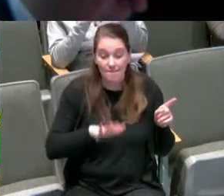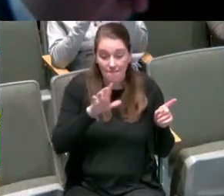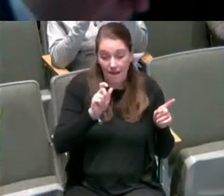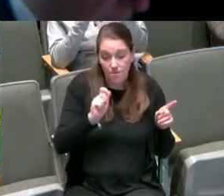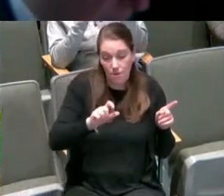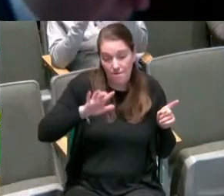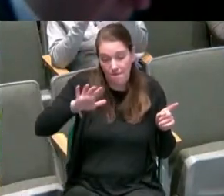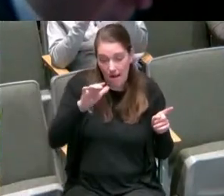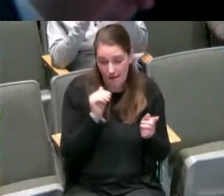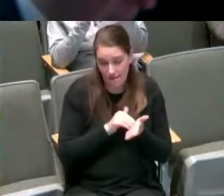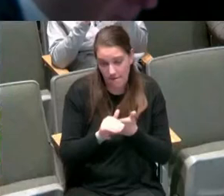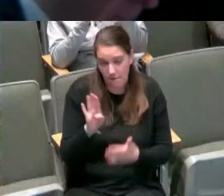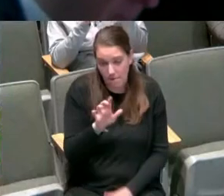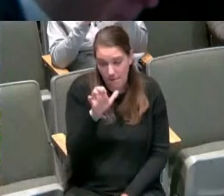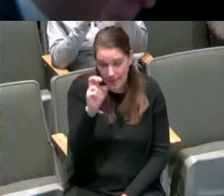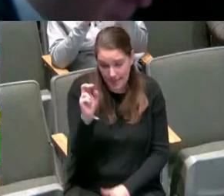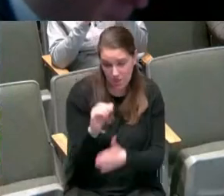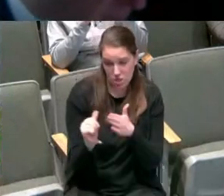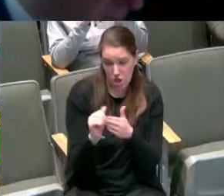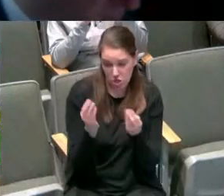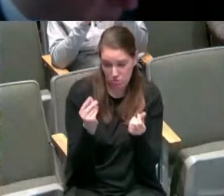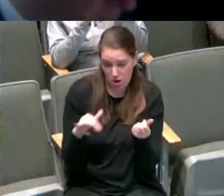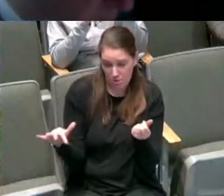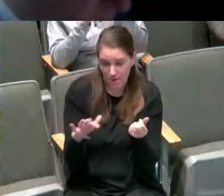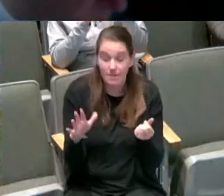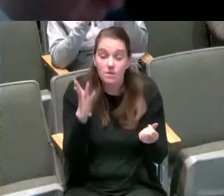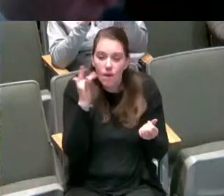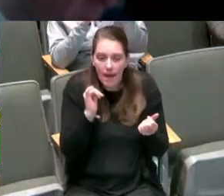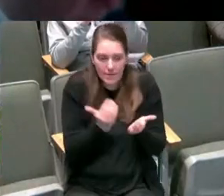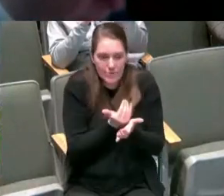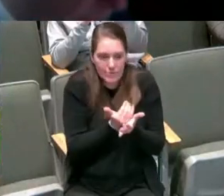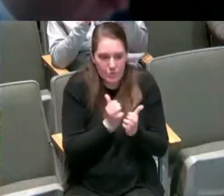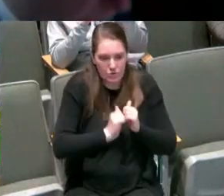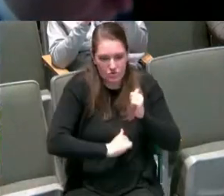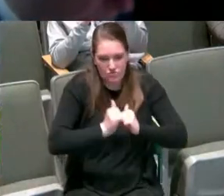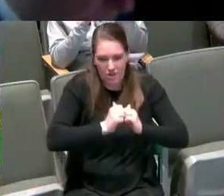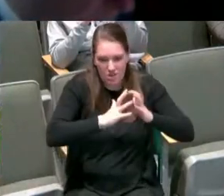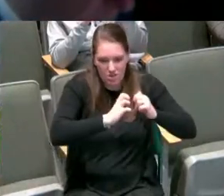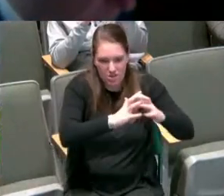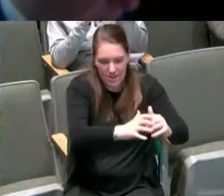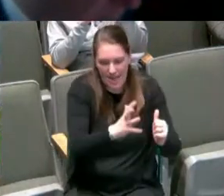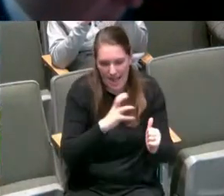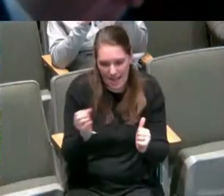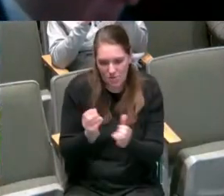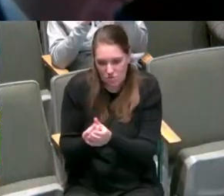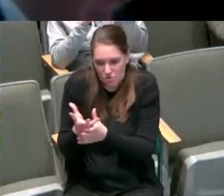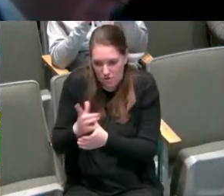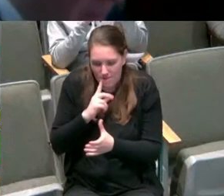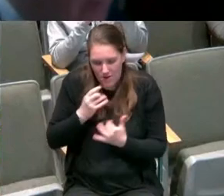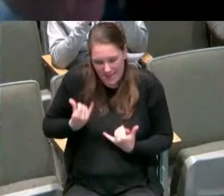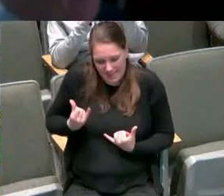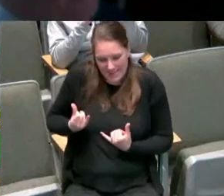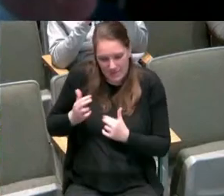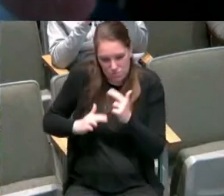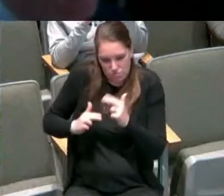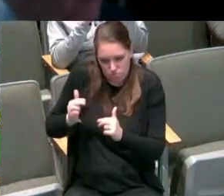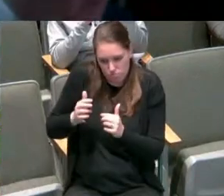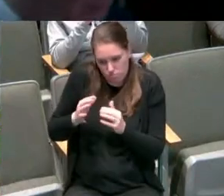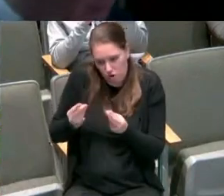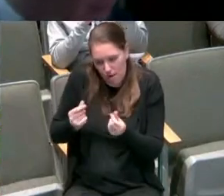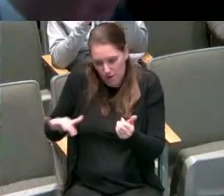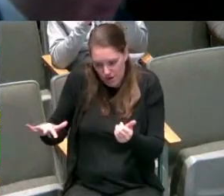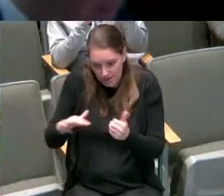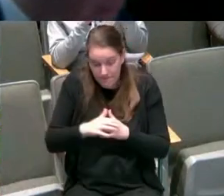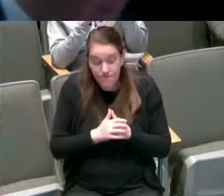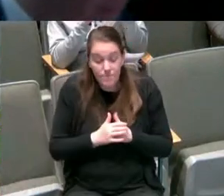a 96 jump driven by both new construction and steep growth in the value of existing property residential property counts